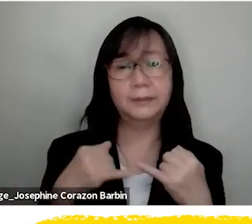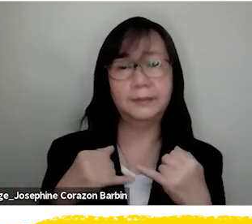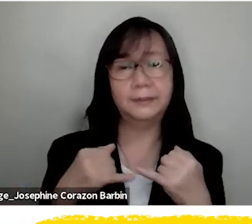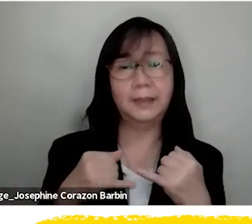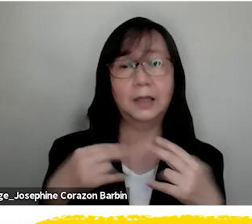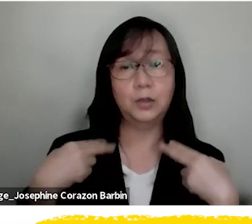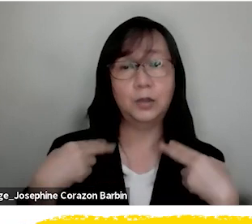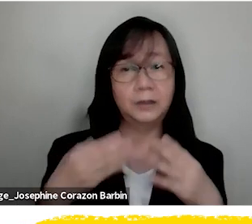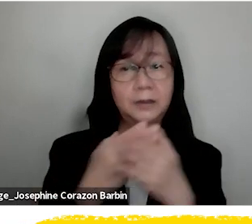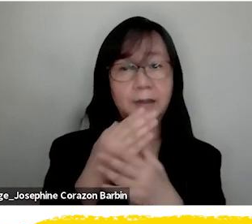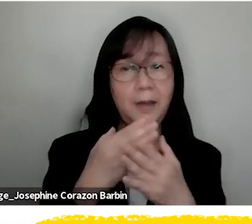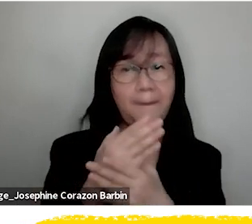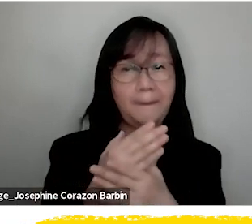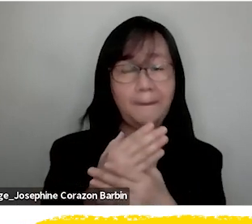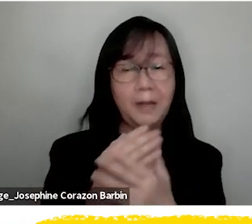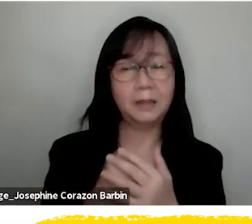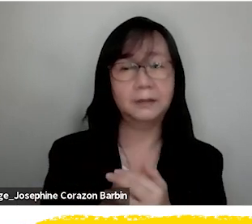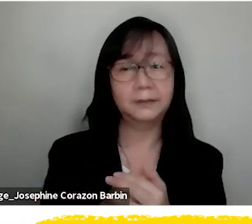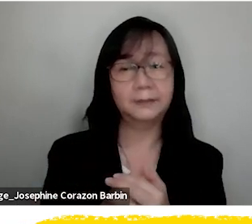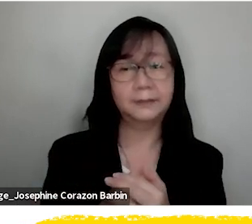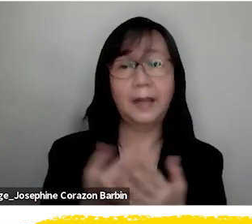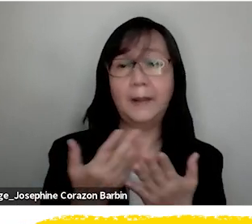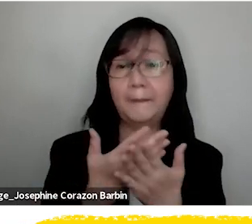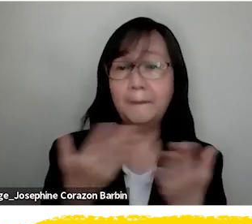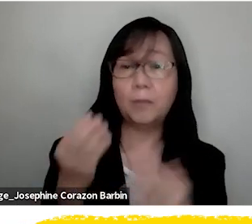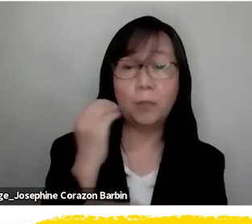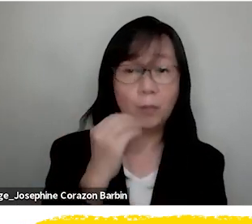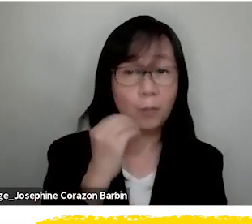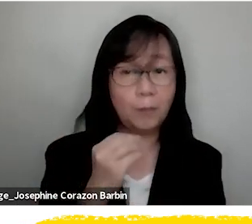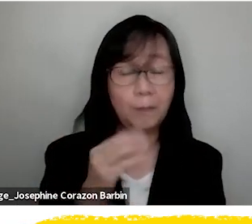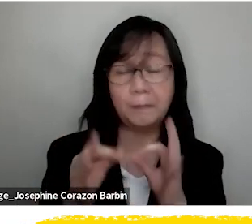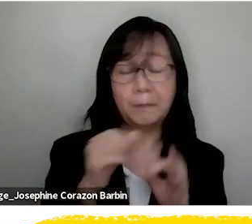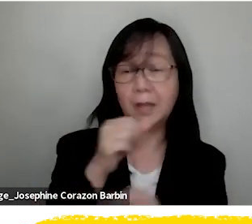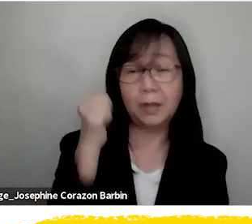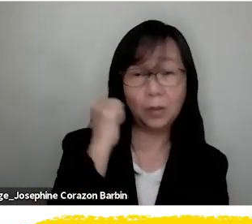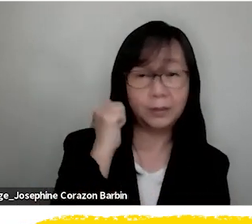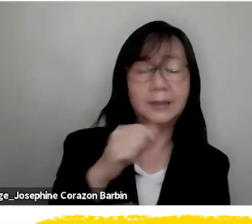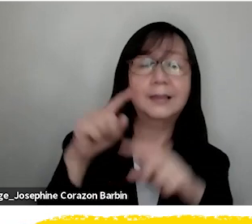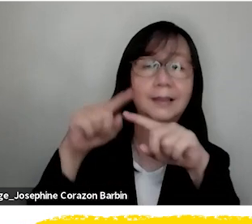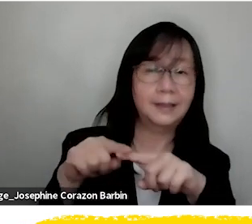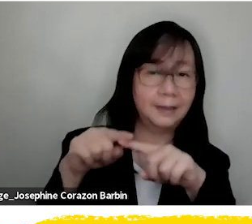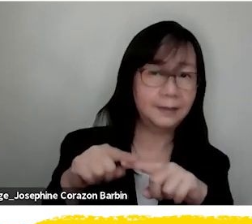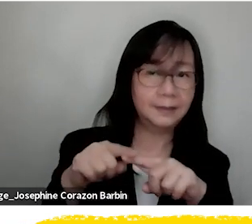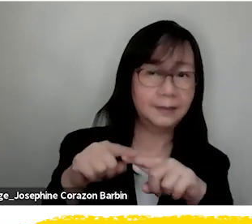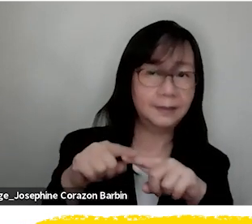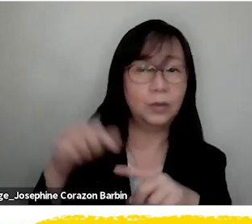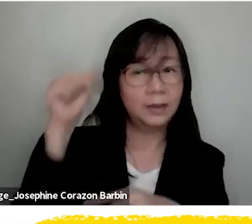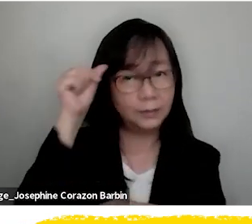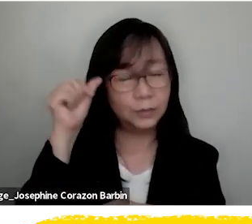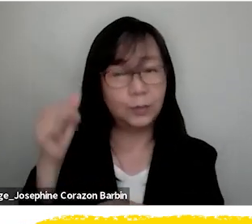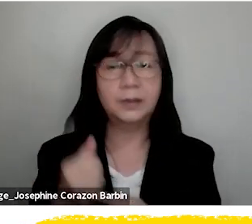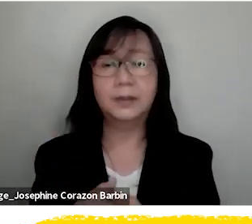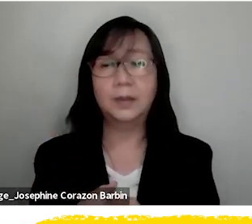rights. And most and foremost, they are often, if not always, reliant on adults when it comes